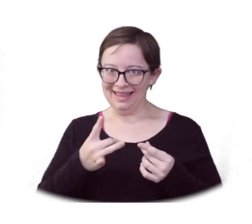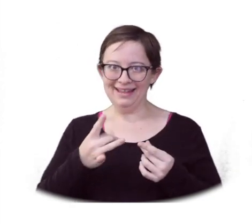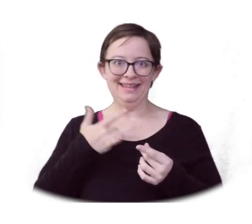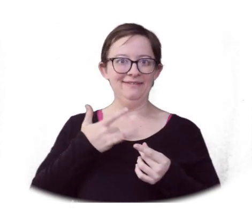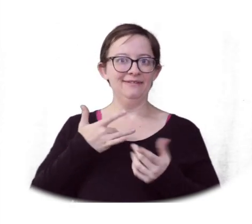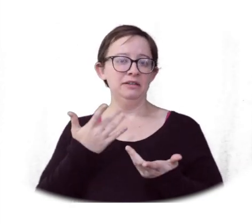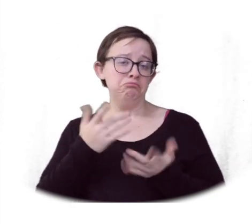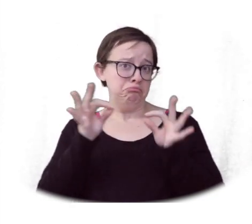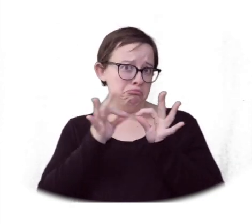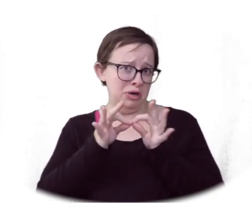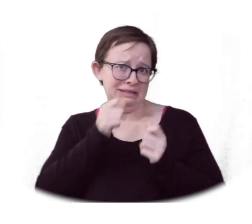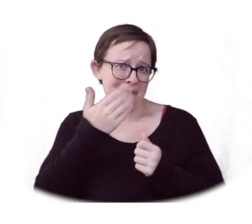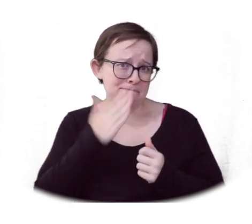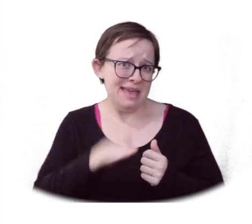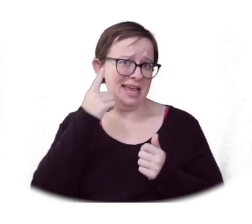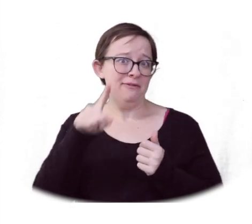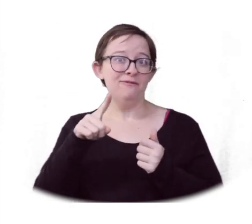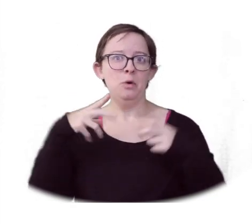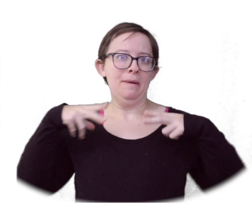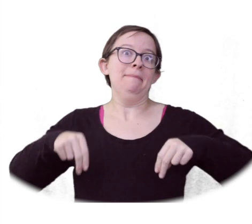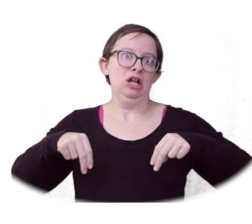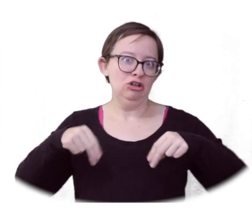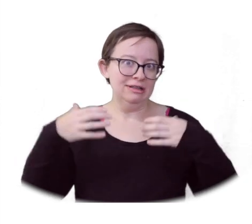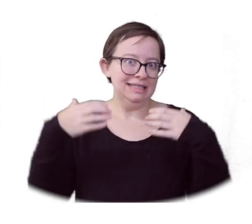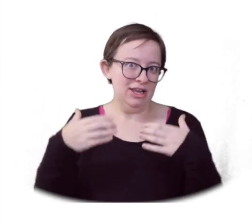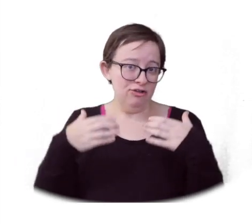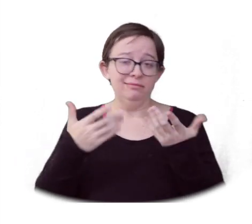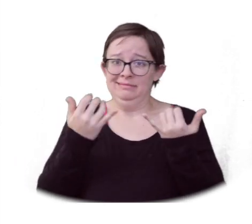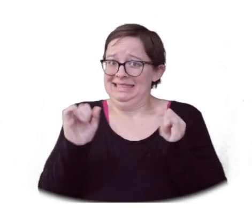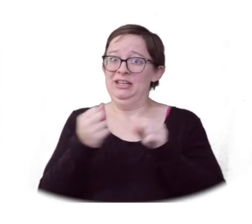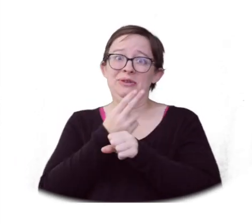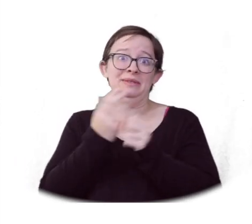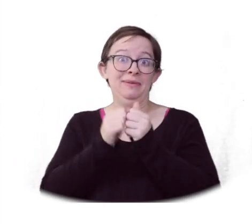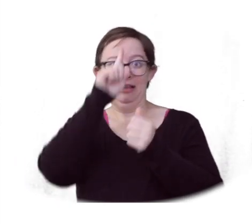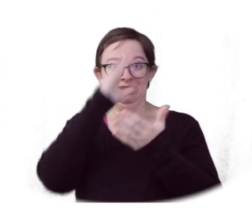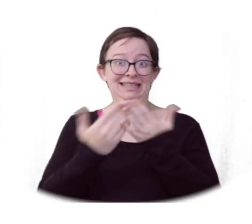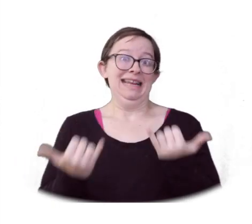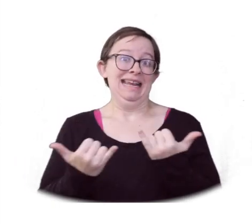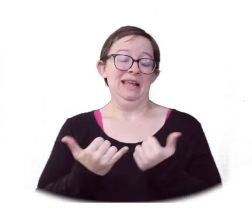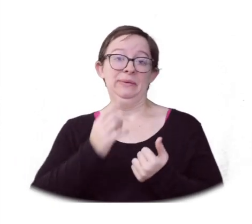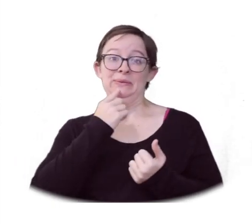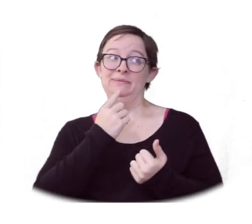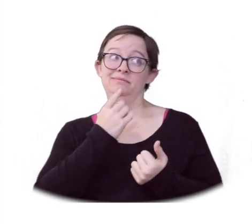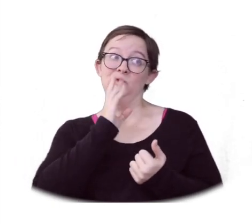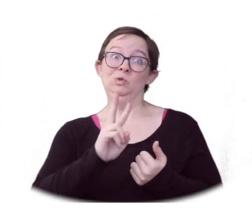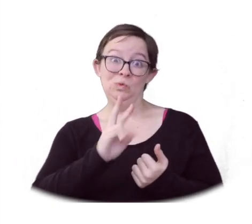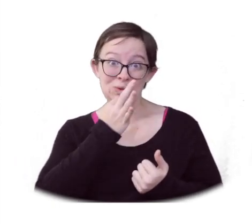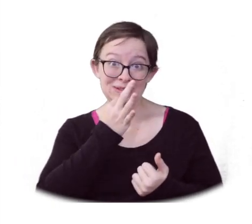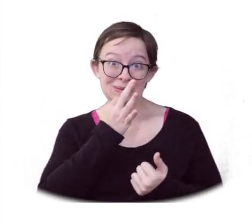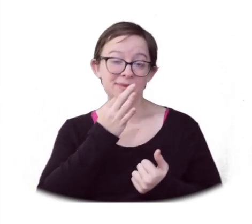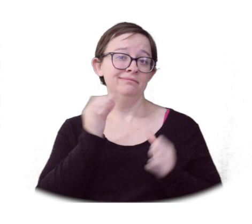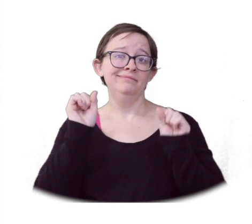it, and it's not too bad of a price for a buckle carrier, and we can still use it with our son now. He's almost